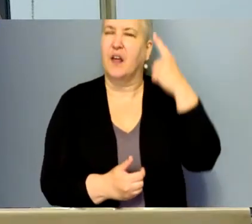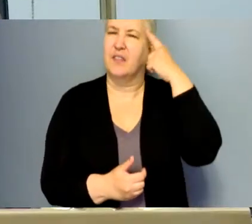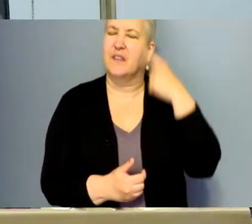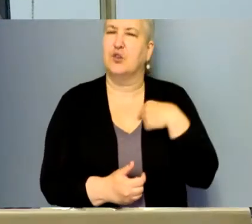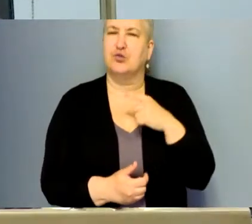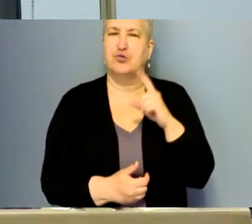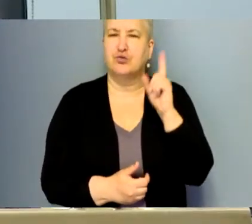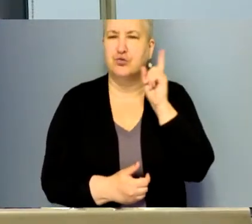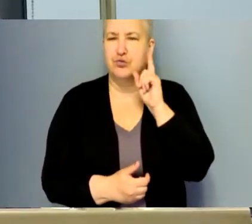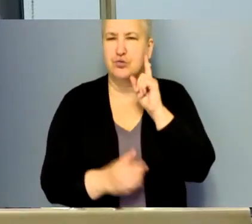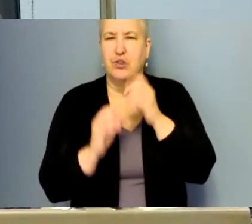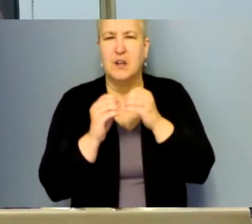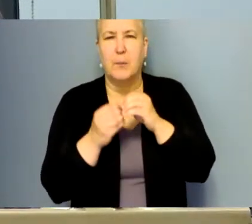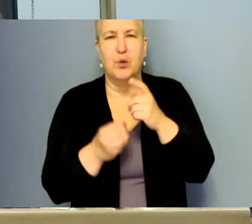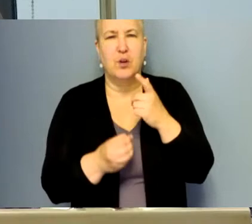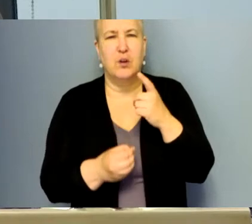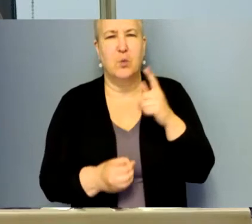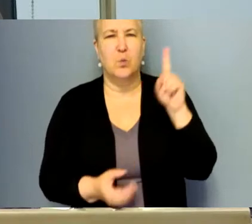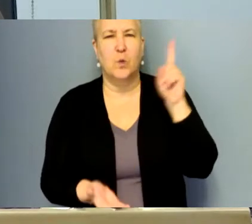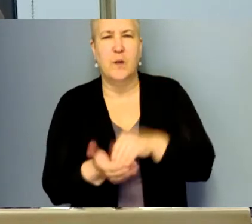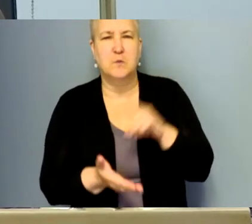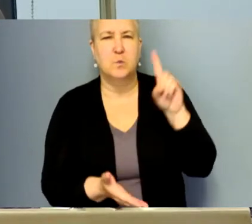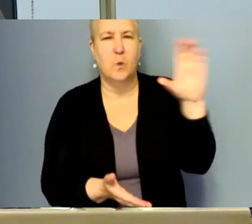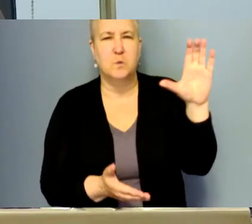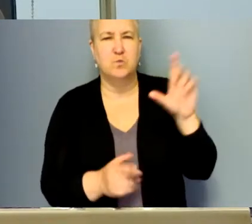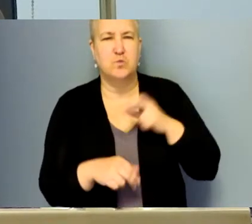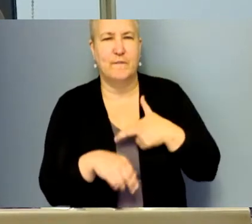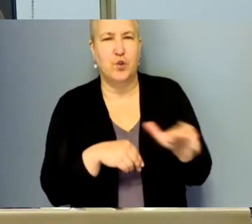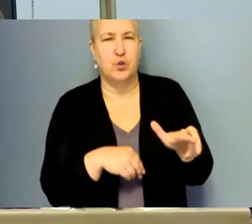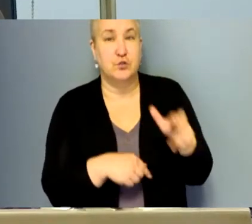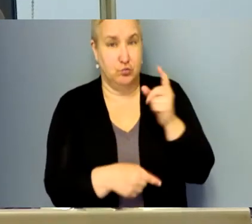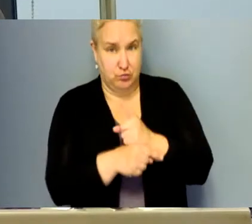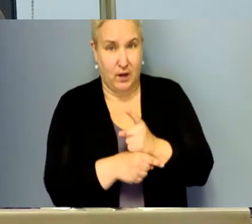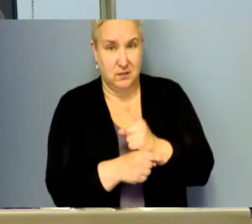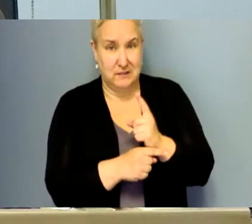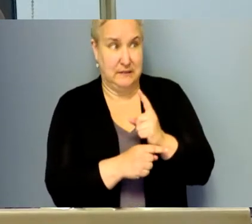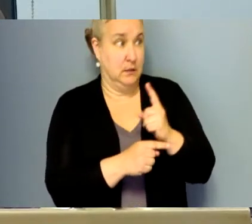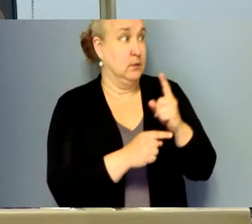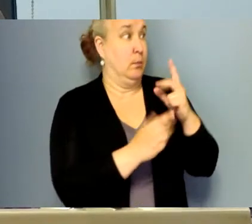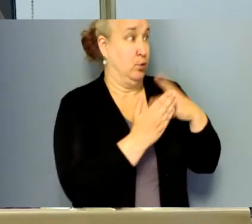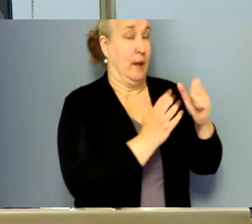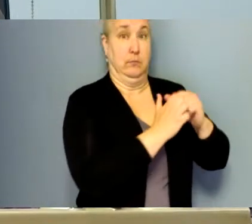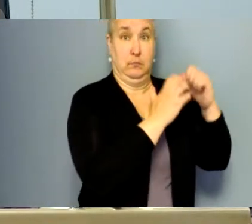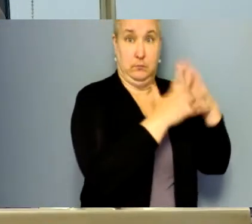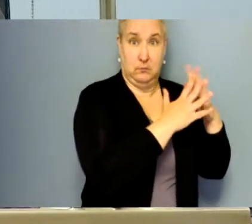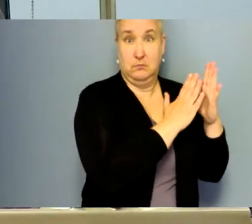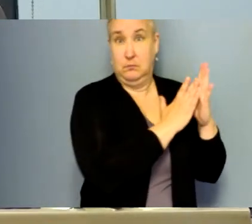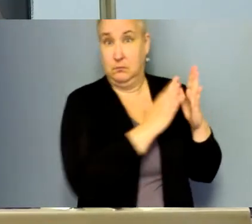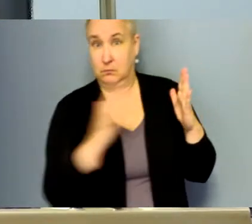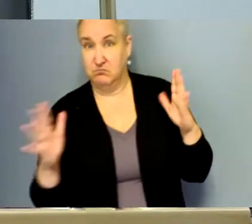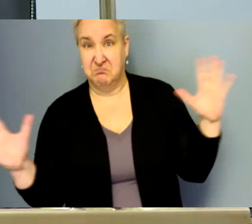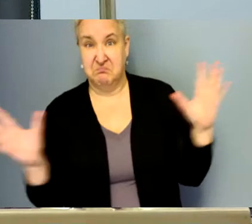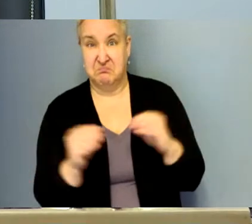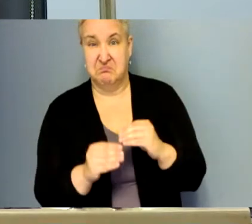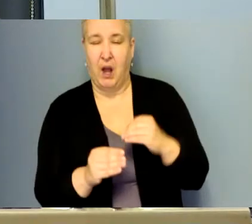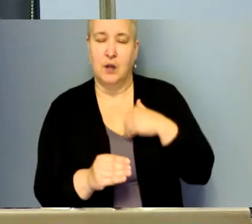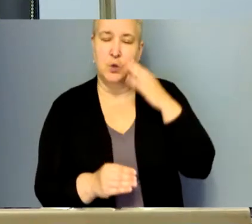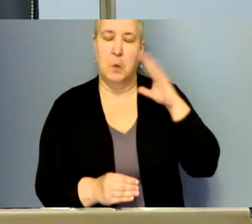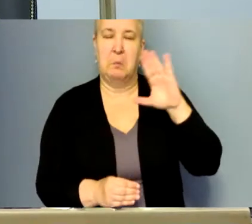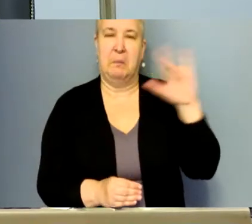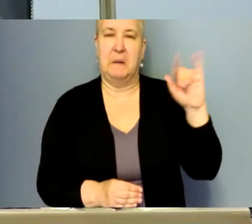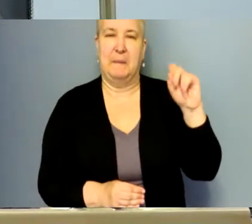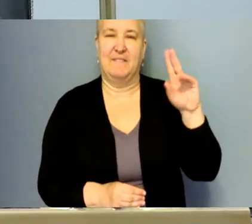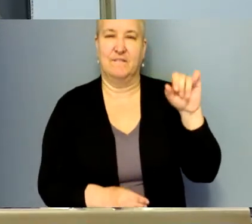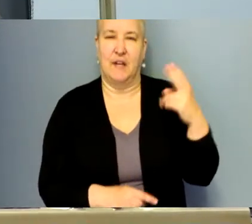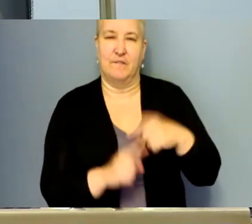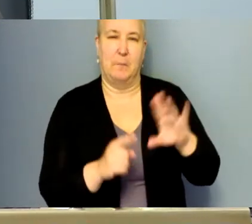number 1,100 referrals. Was that right, since the program started? I know Bill McVeigh from Bensalem mentioned